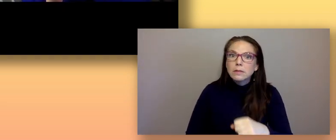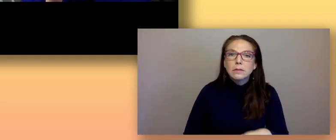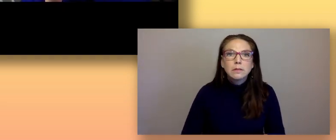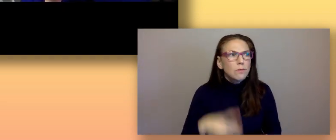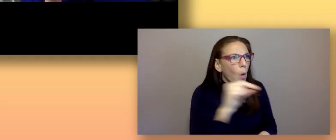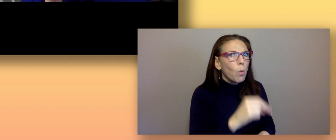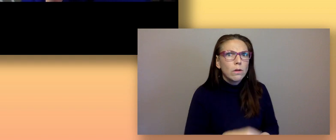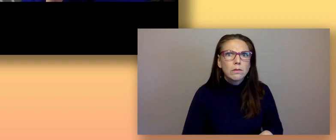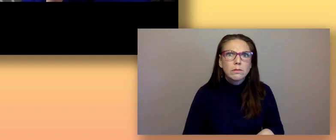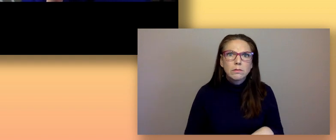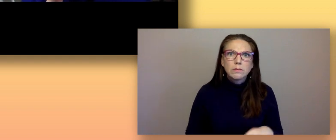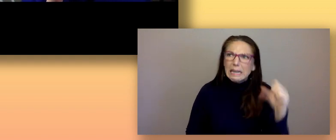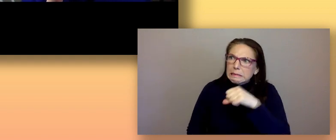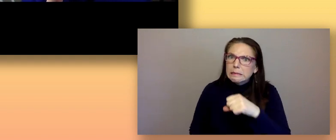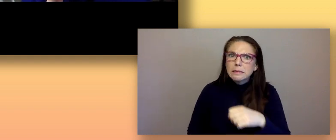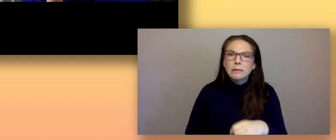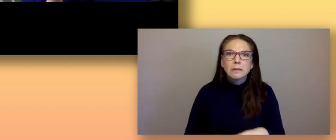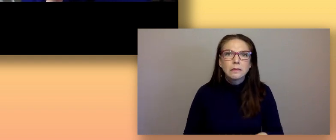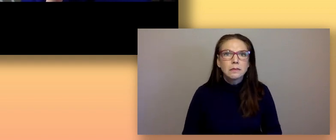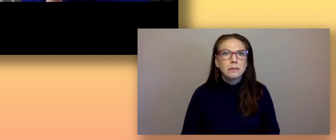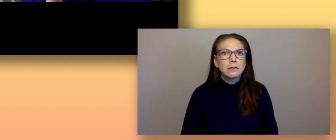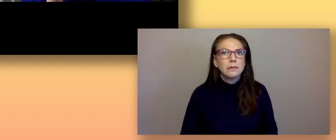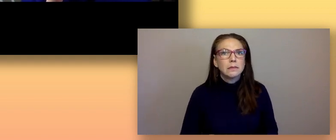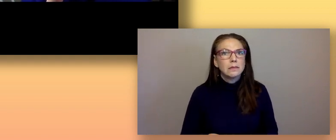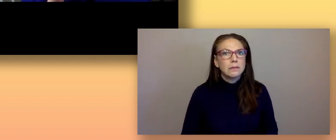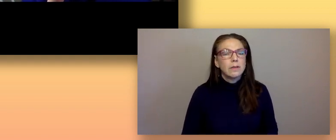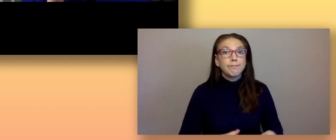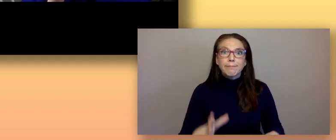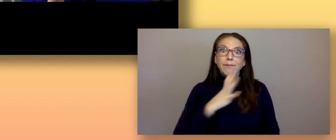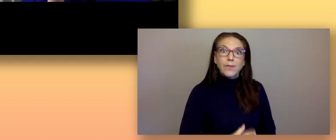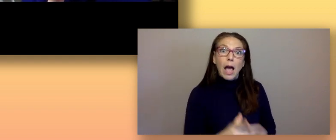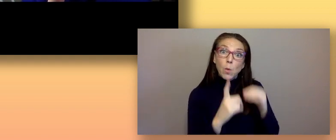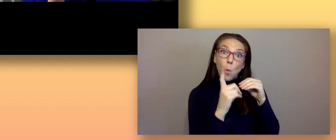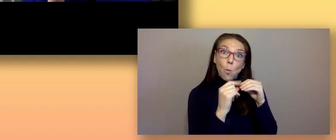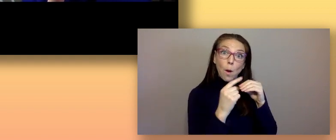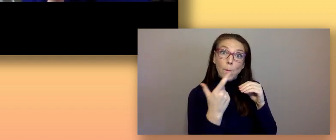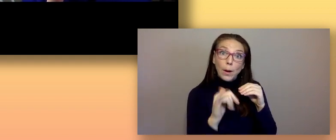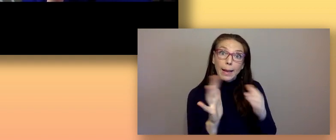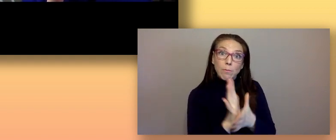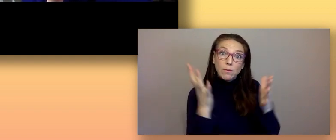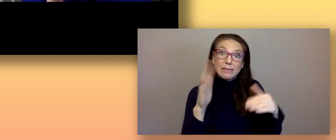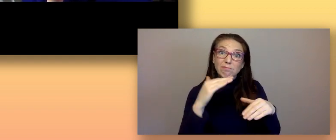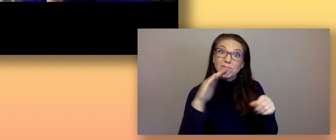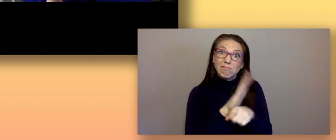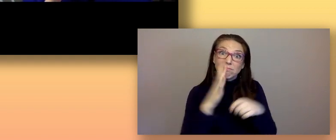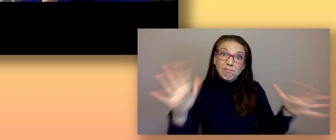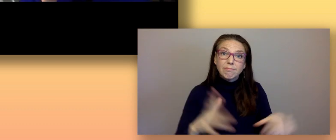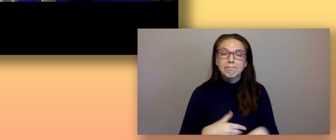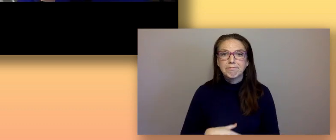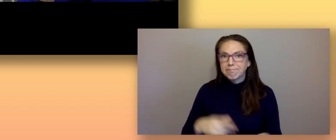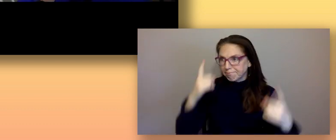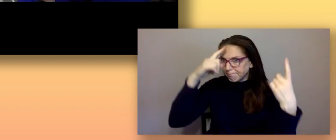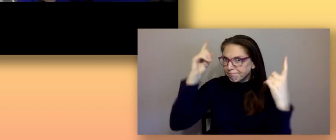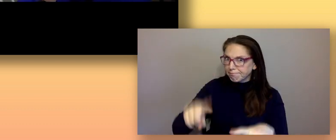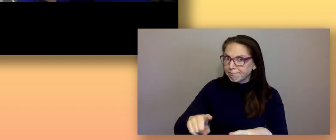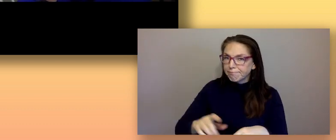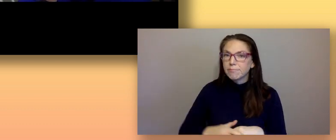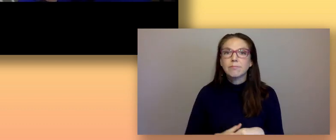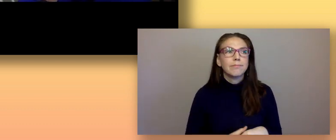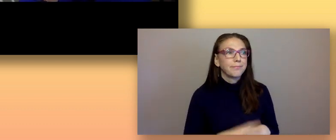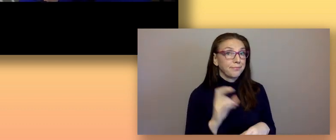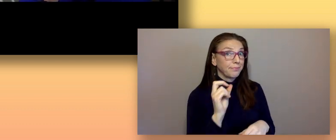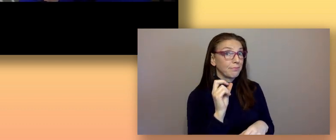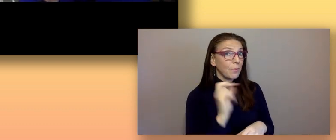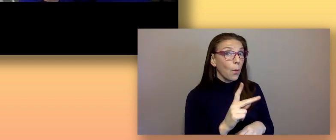Yes! No! Yes! Fine, one more gay movie and that's it. Deal.